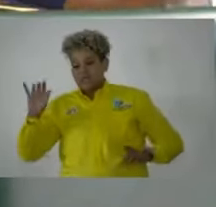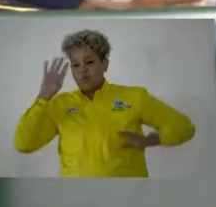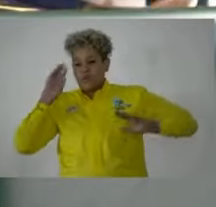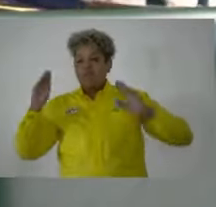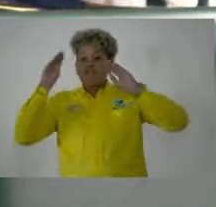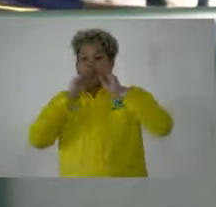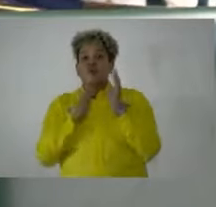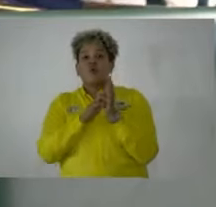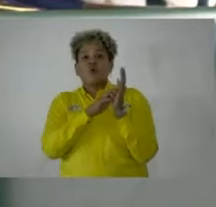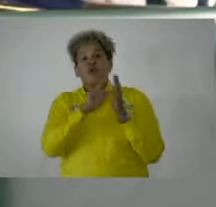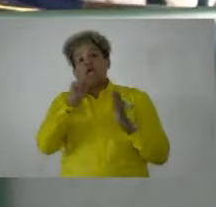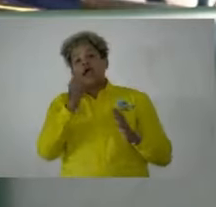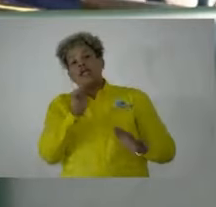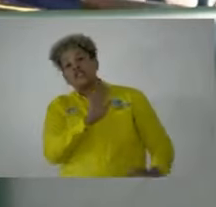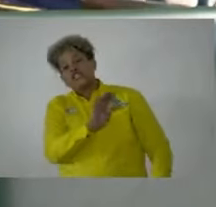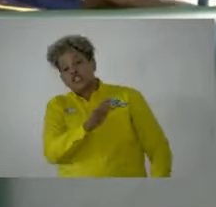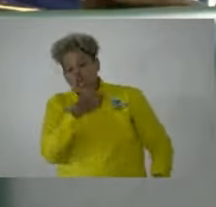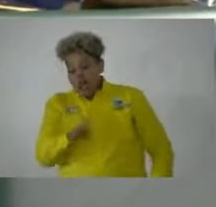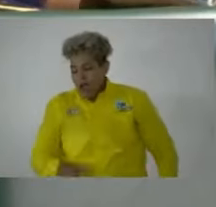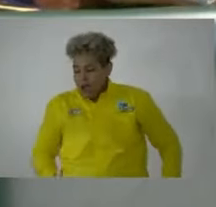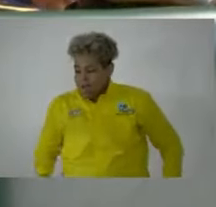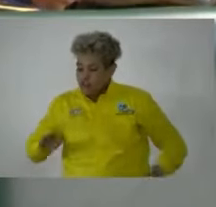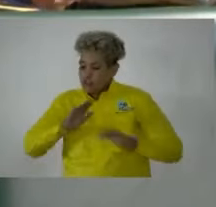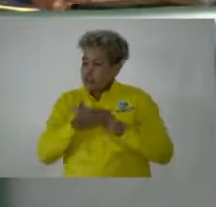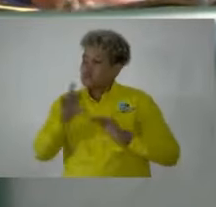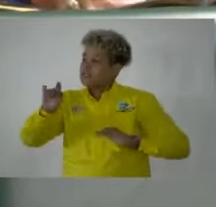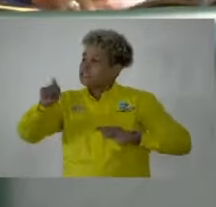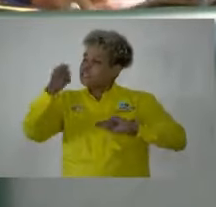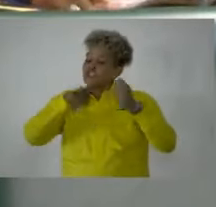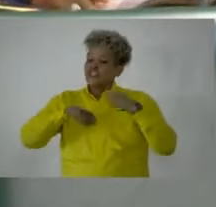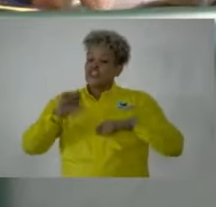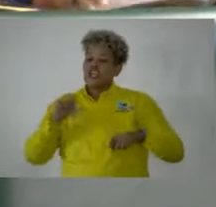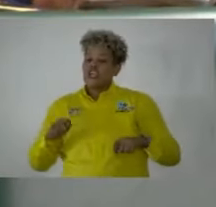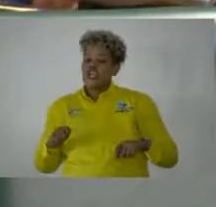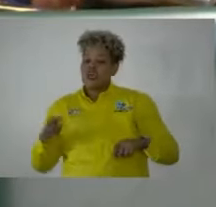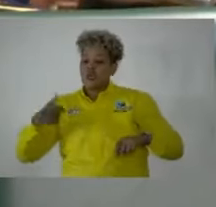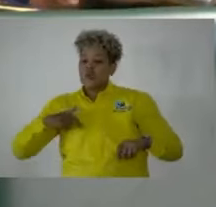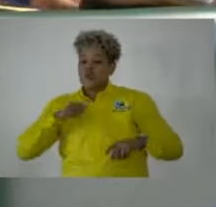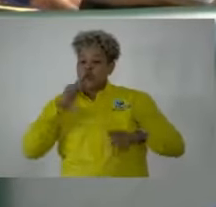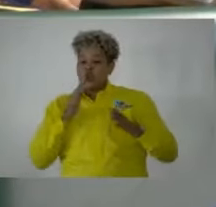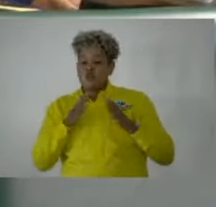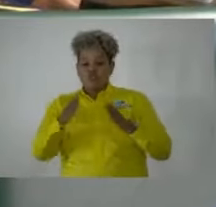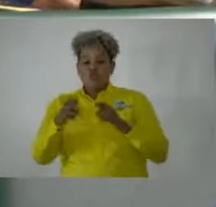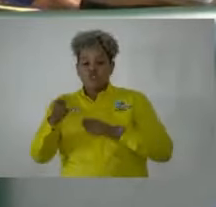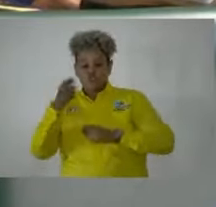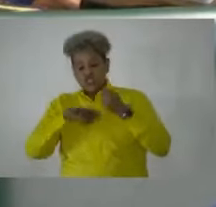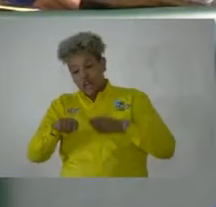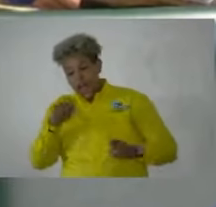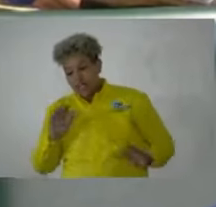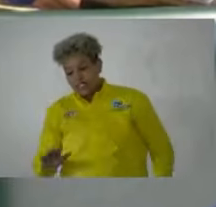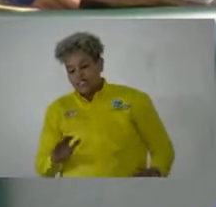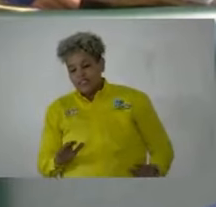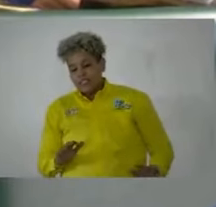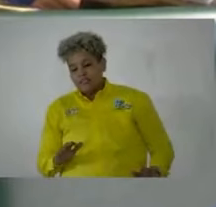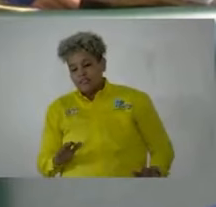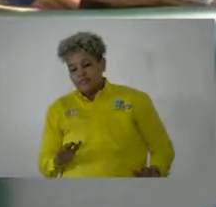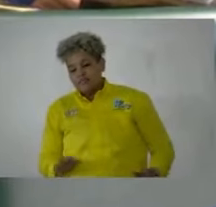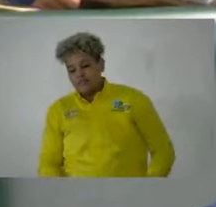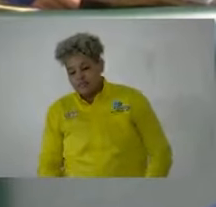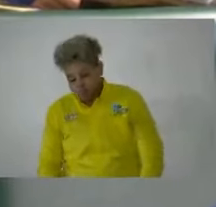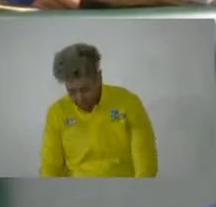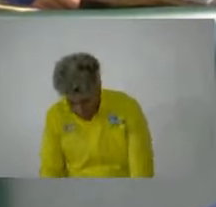further weaken the institution. Jamaica needs change. And we are on the road to change.